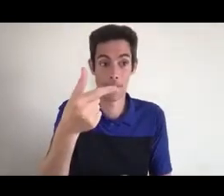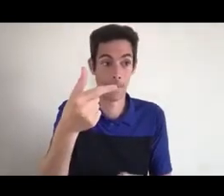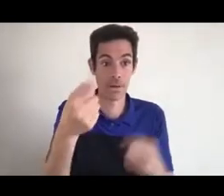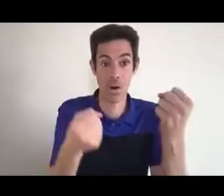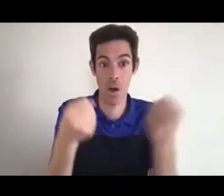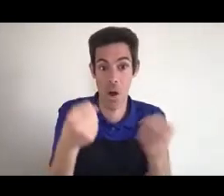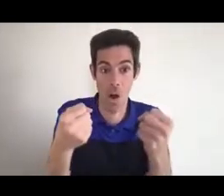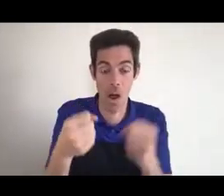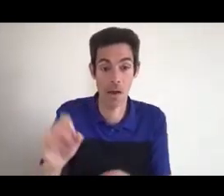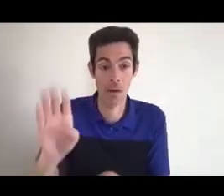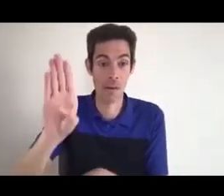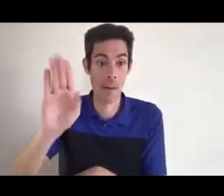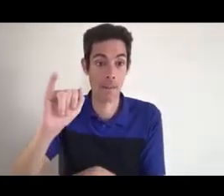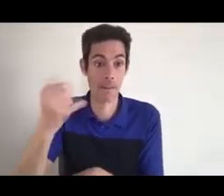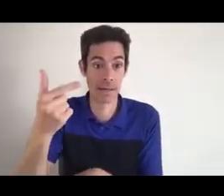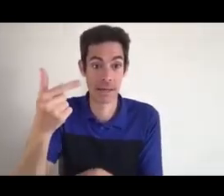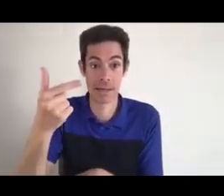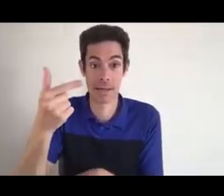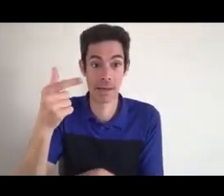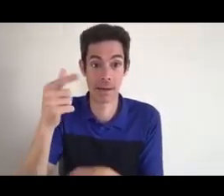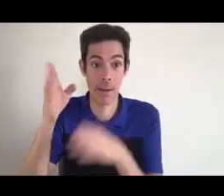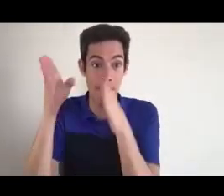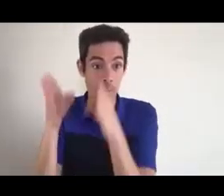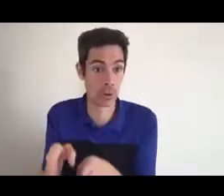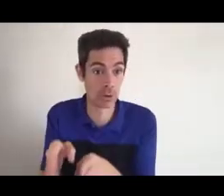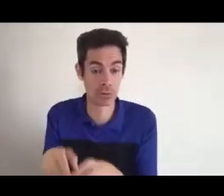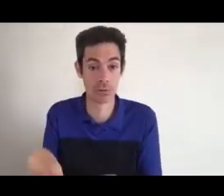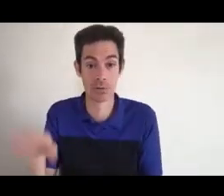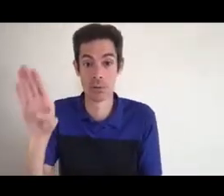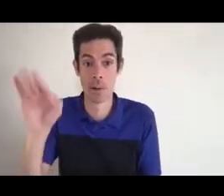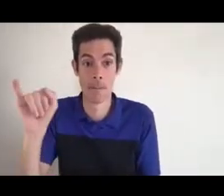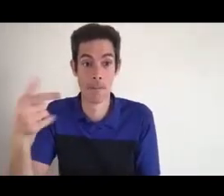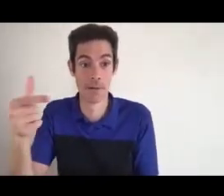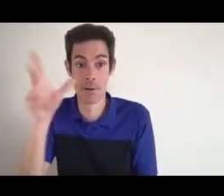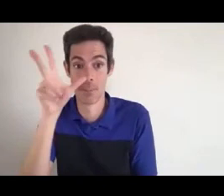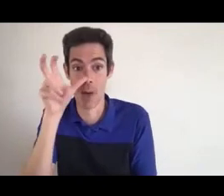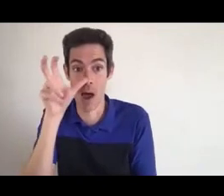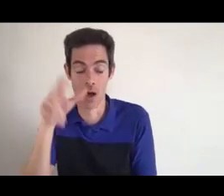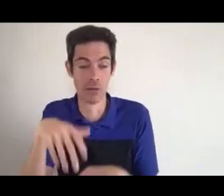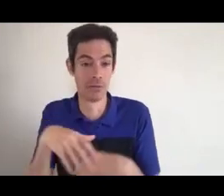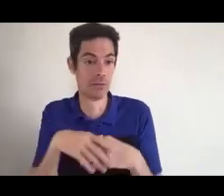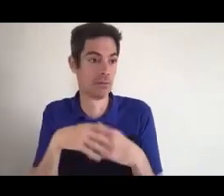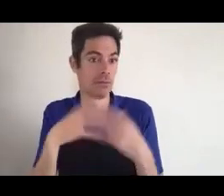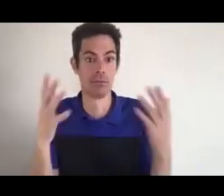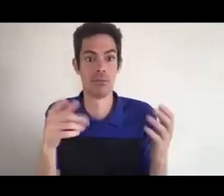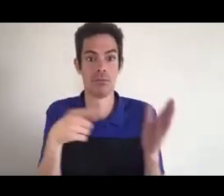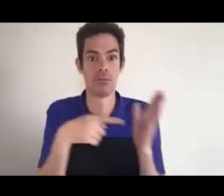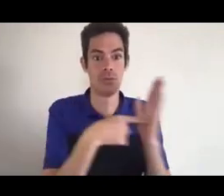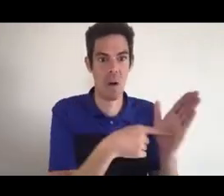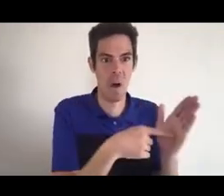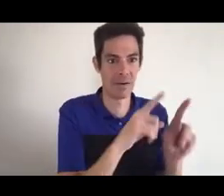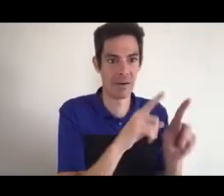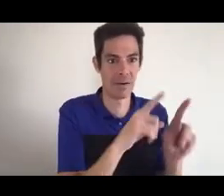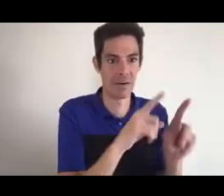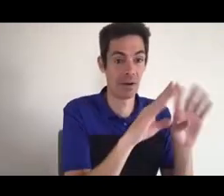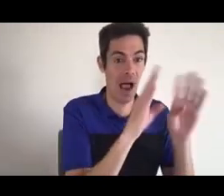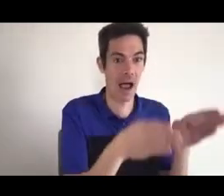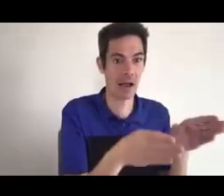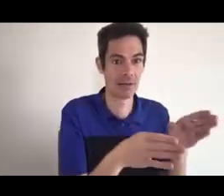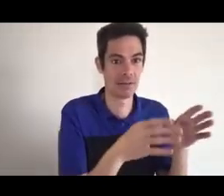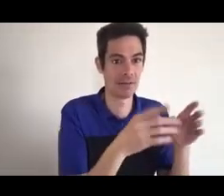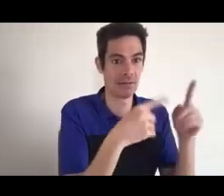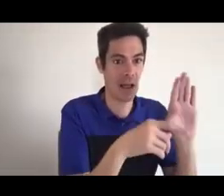a BIG house, BIG car, and a BIG person, BIG bug. Okay, so then